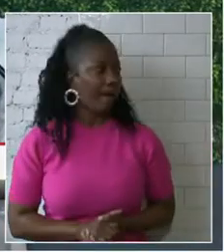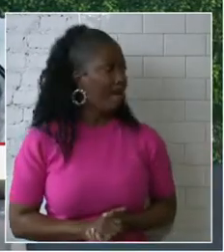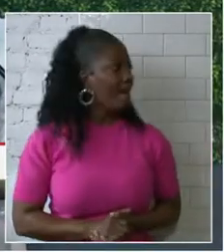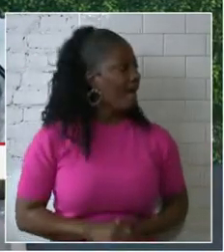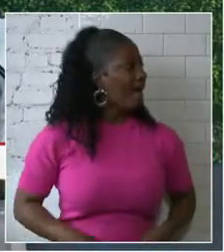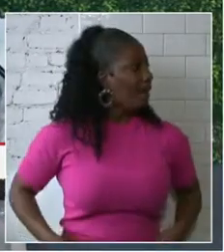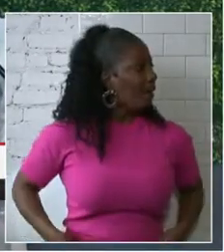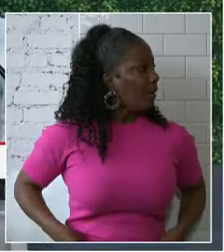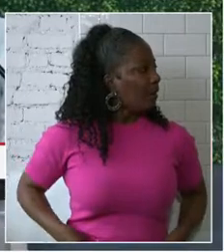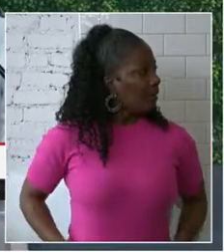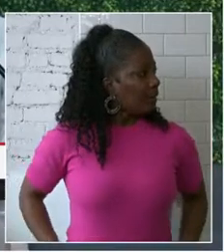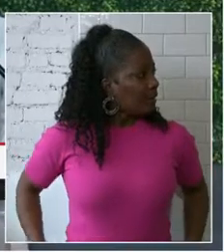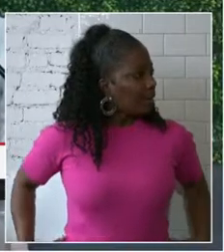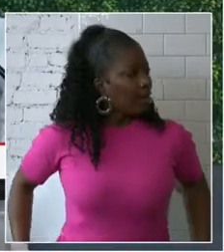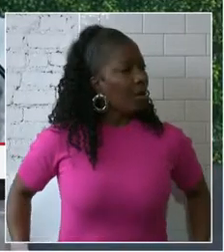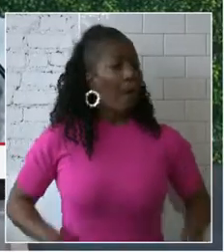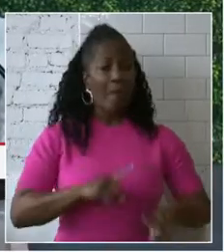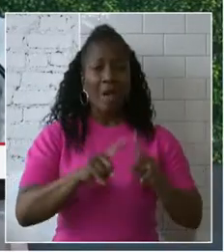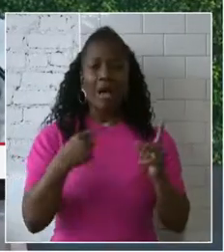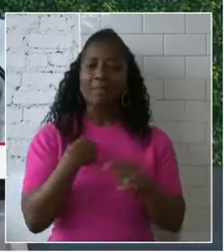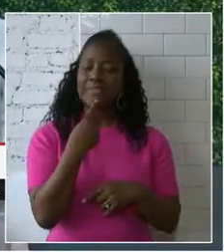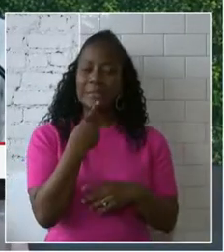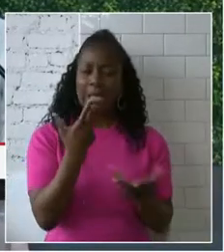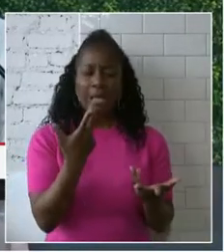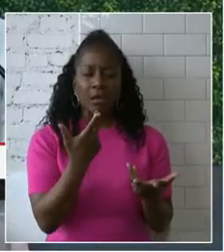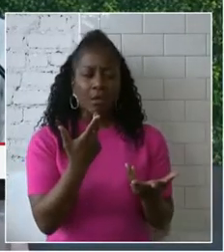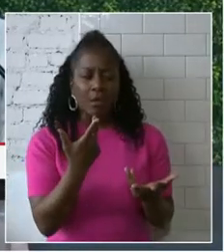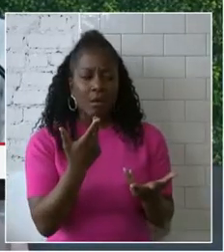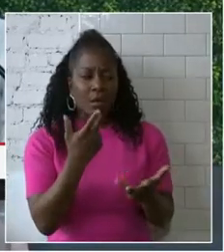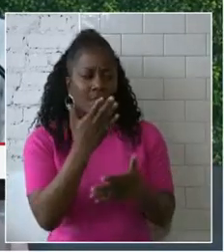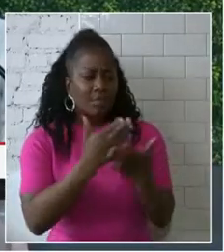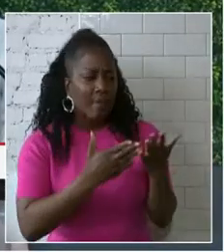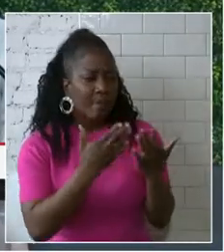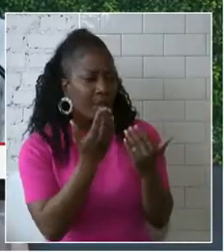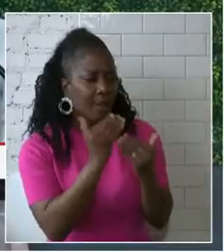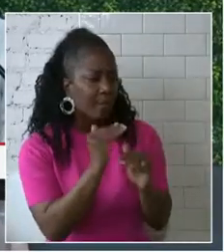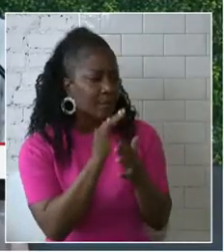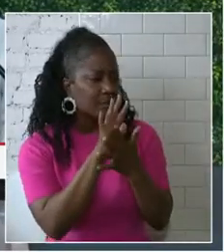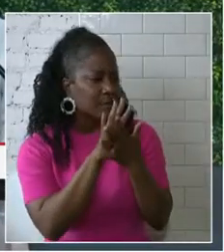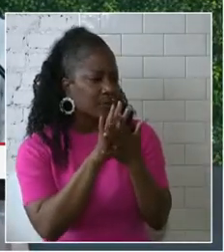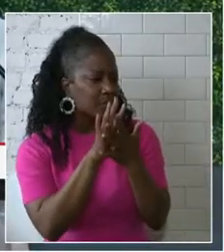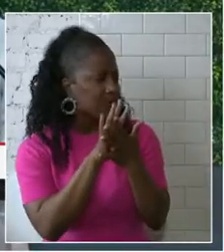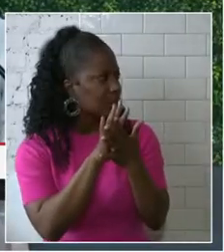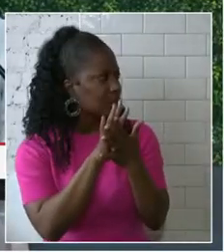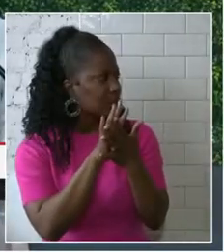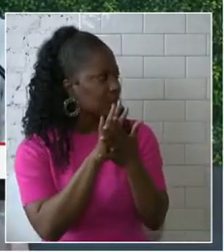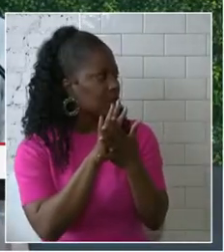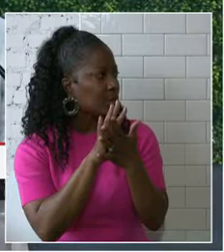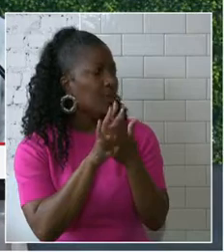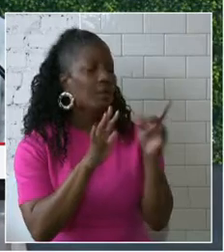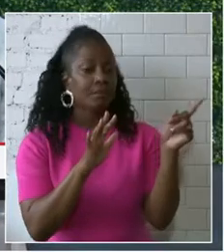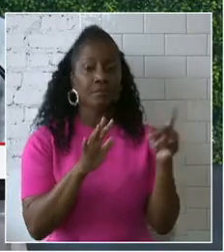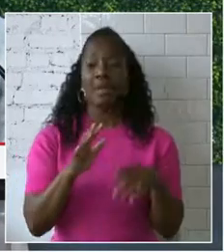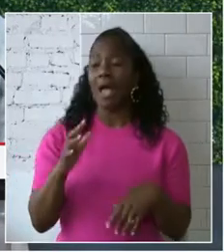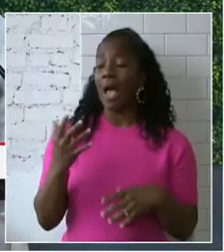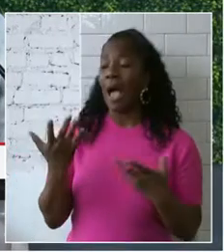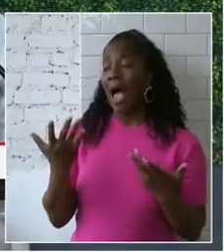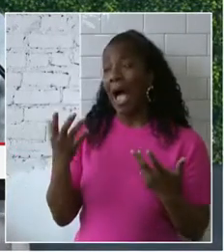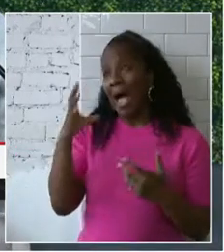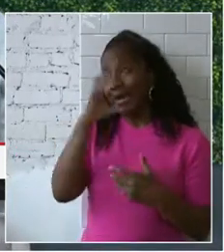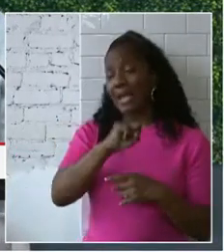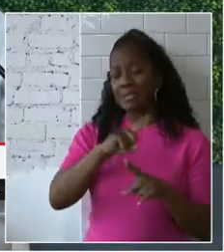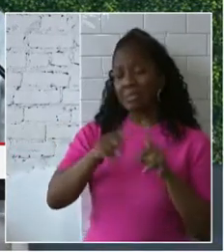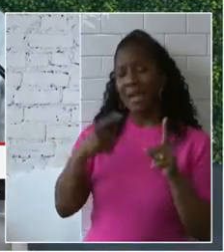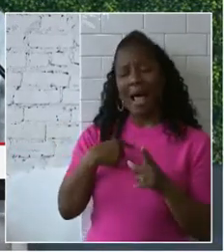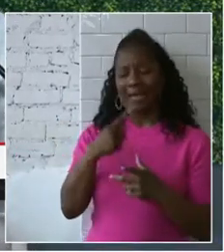But I guess my question is it limited to DC residents? Could it conceivably be somebody who doesn't live in DC? I guess conceivably, but I think it